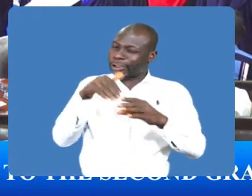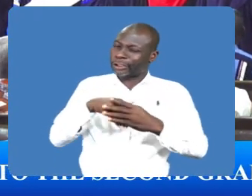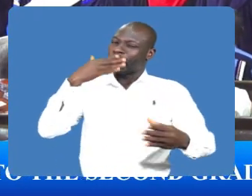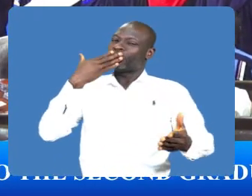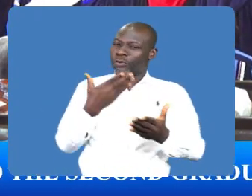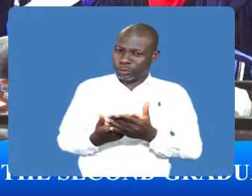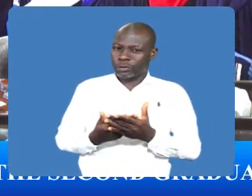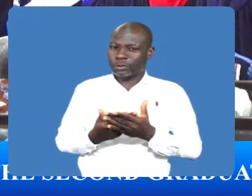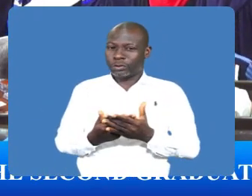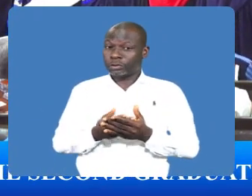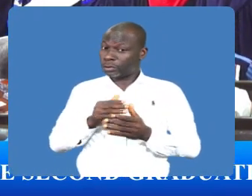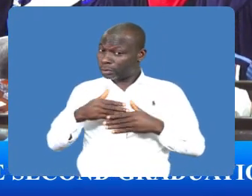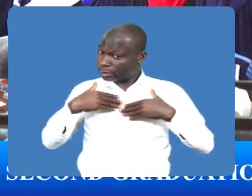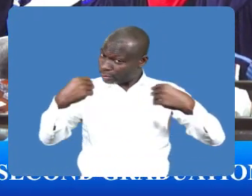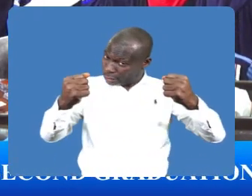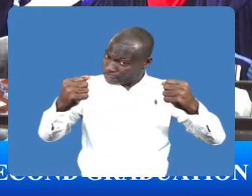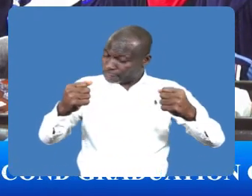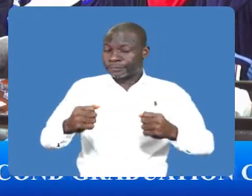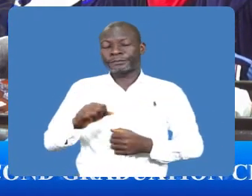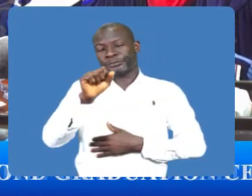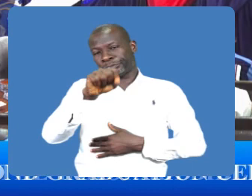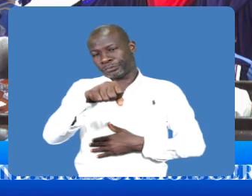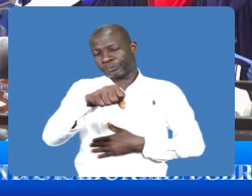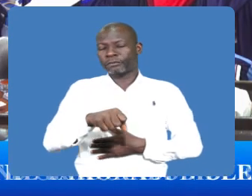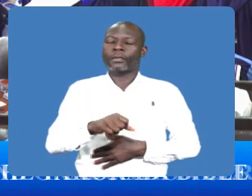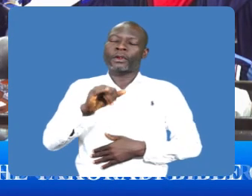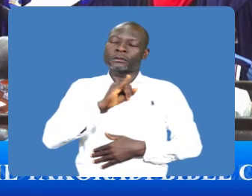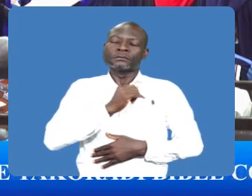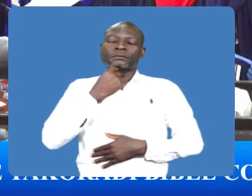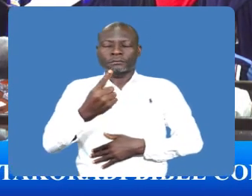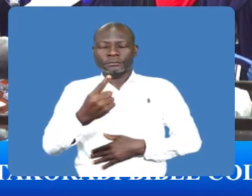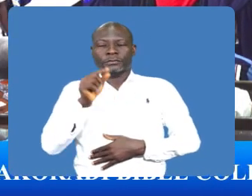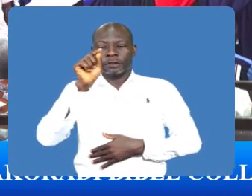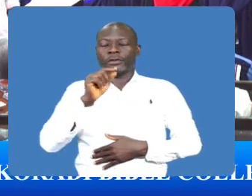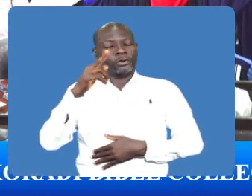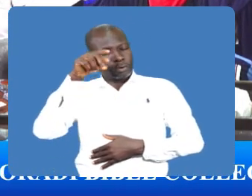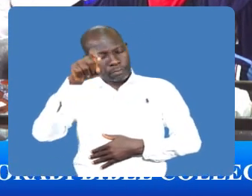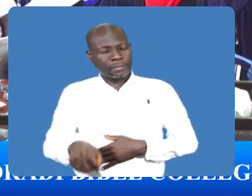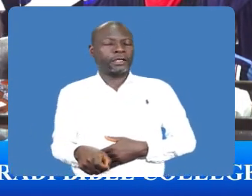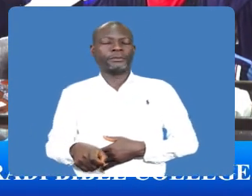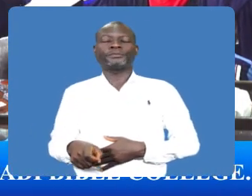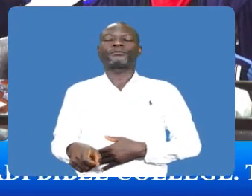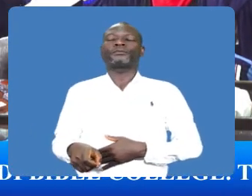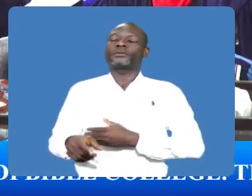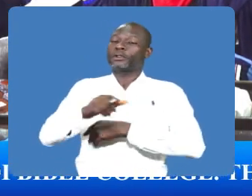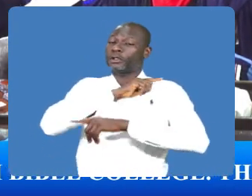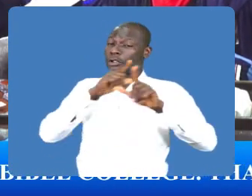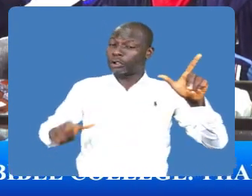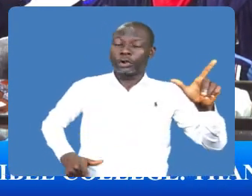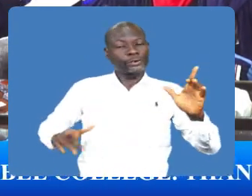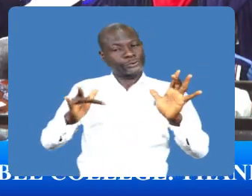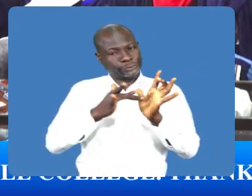purity to the perishing world? I charge you therefore before God and the Lord Jesus